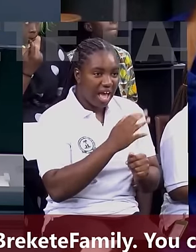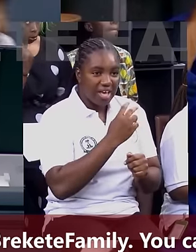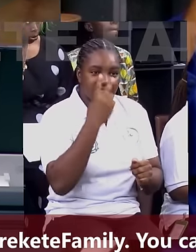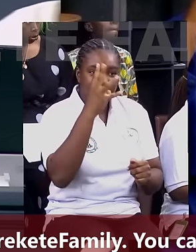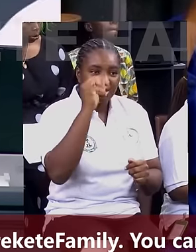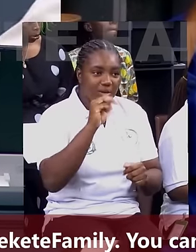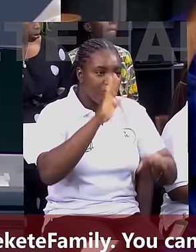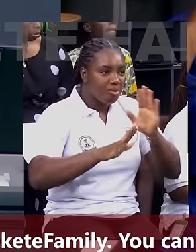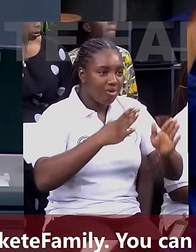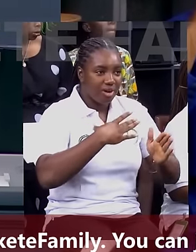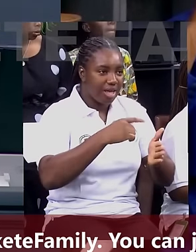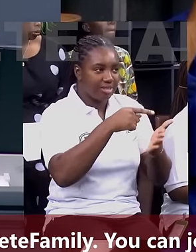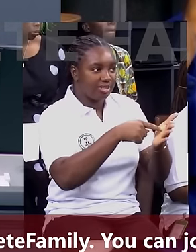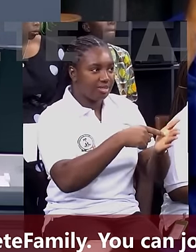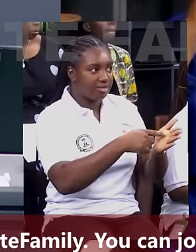this.